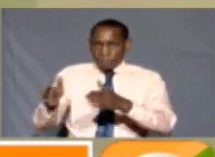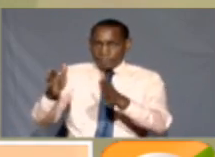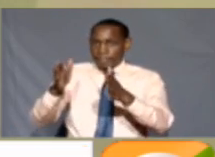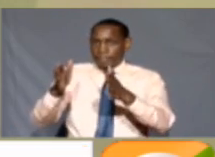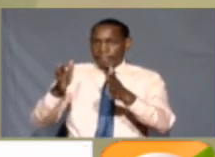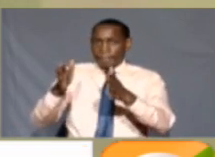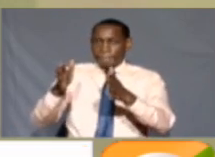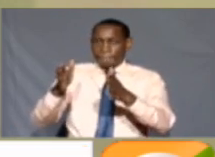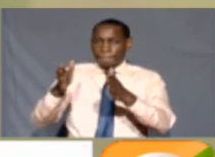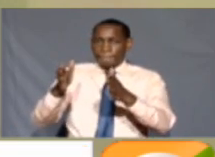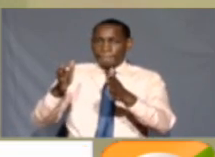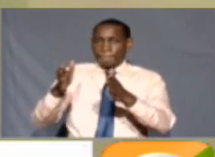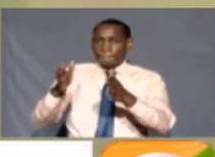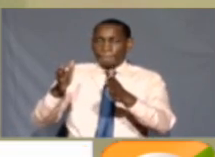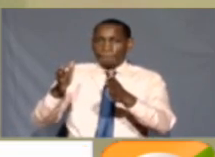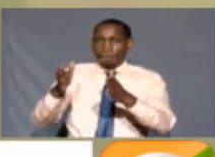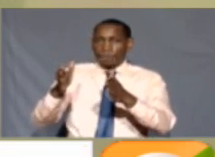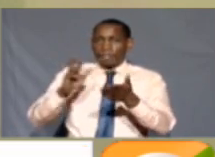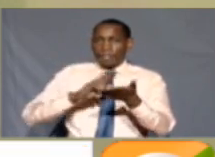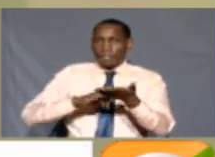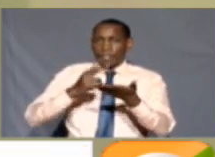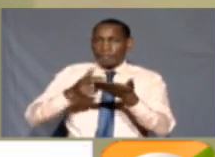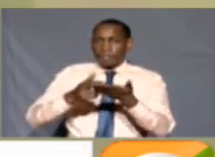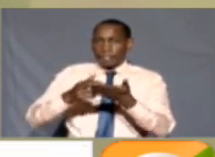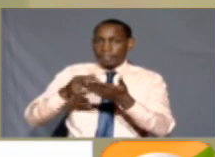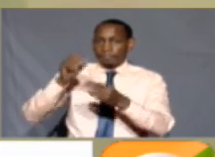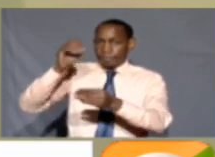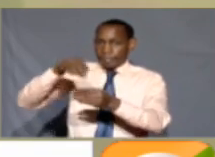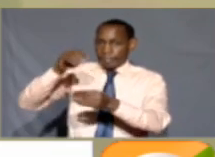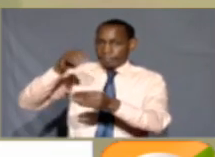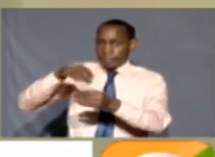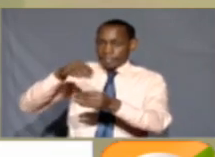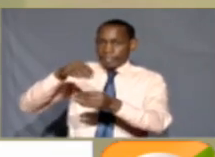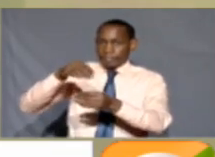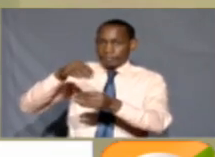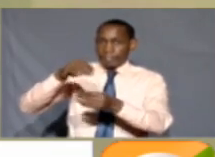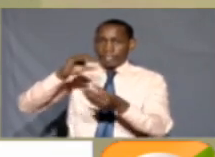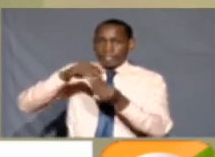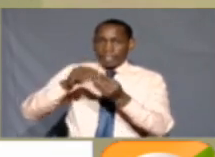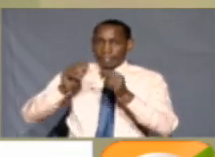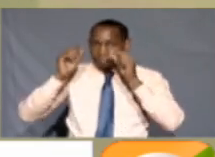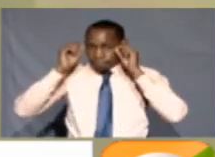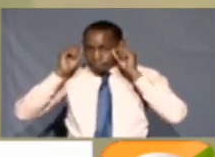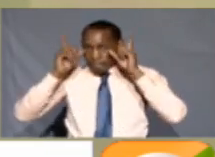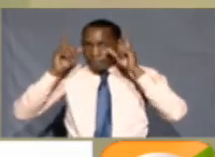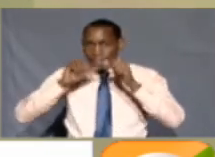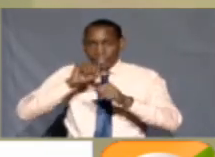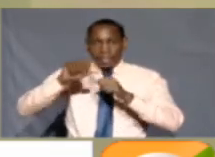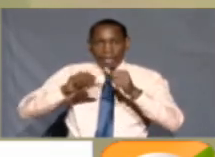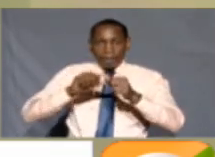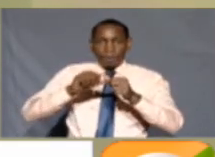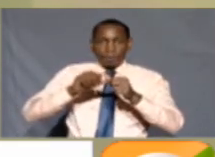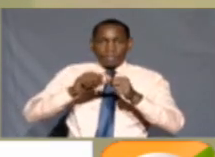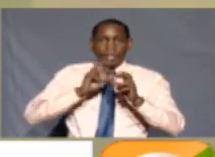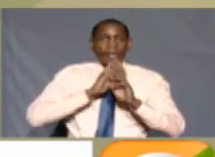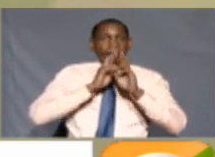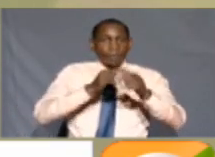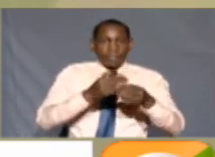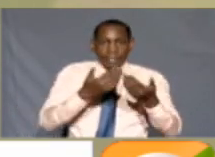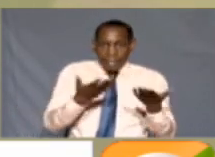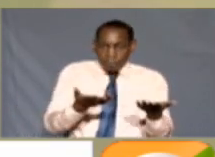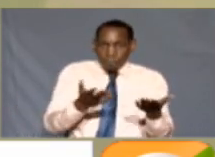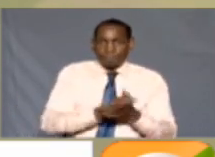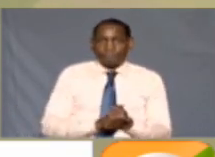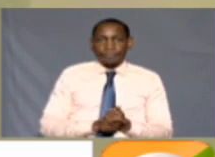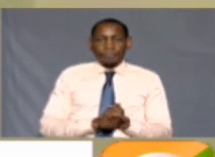for resources and to be put out there to create awareness about the channels of reporting that do